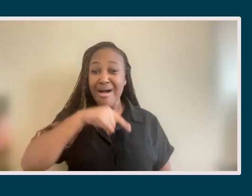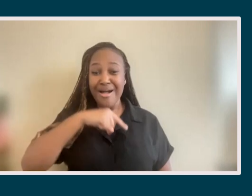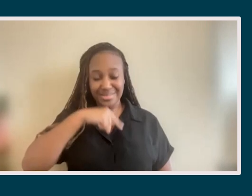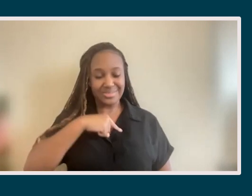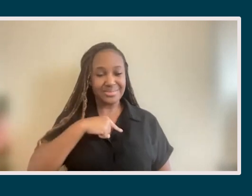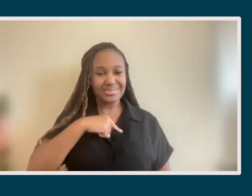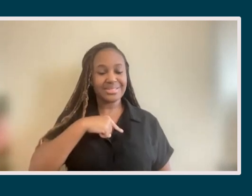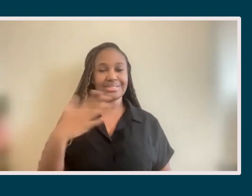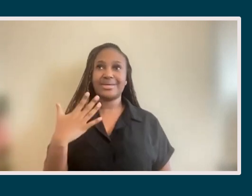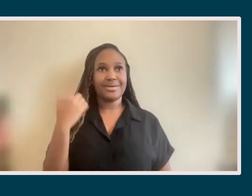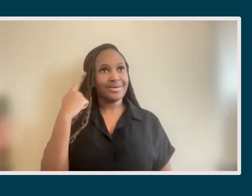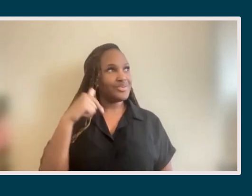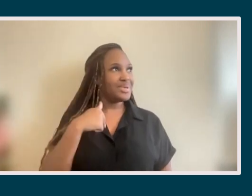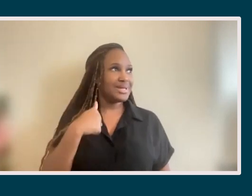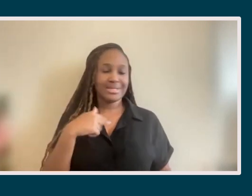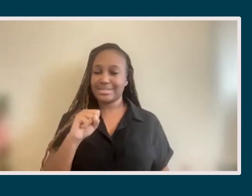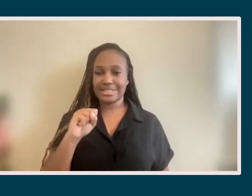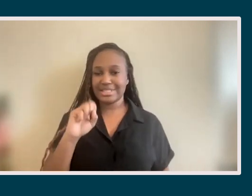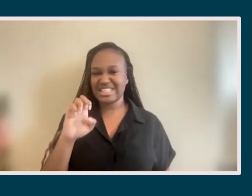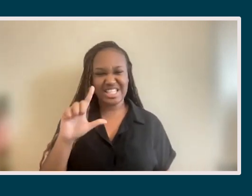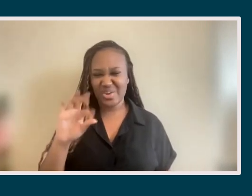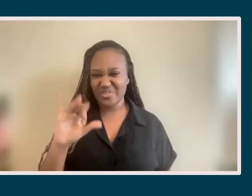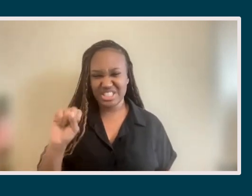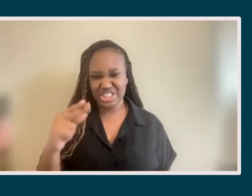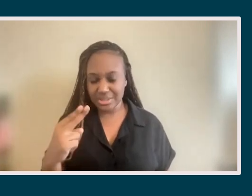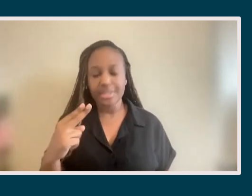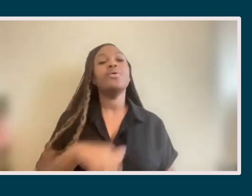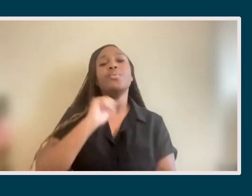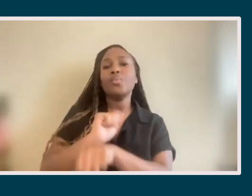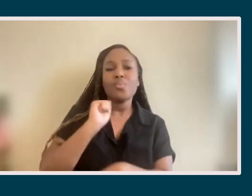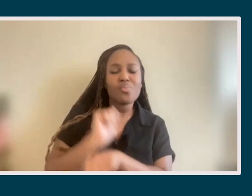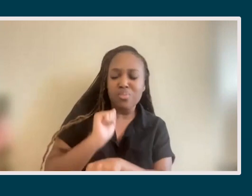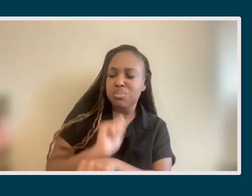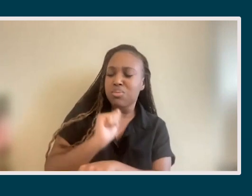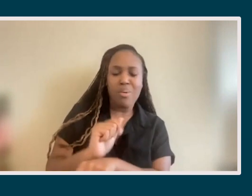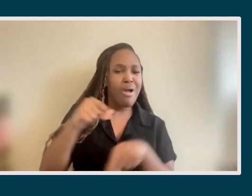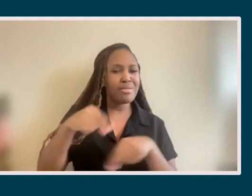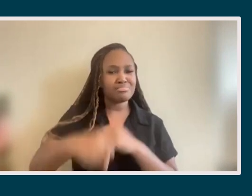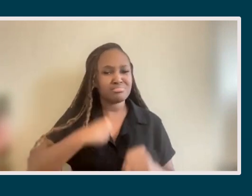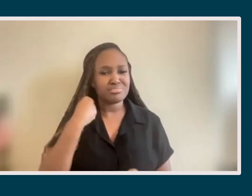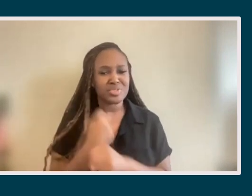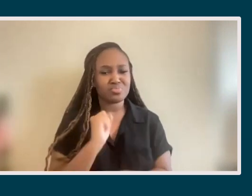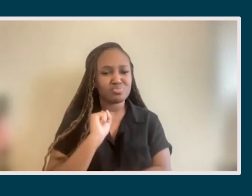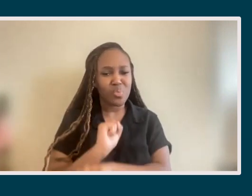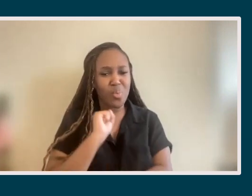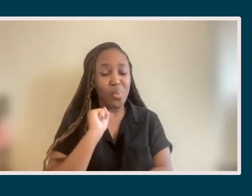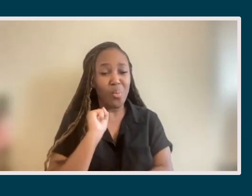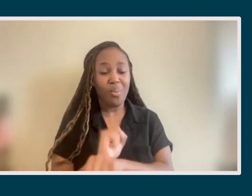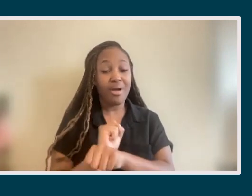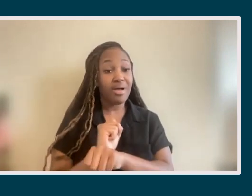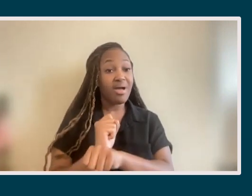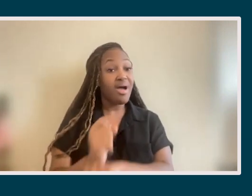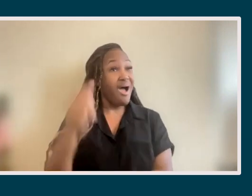bit selfish. We worked really hard this year, and this idea